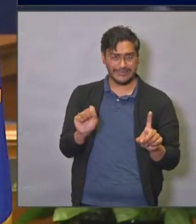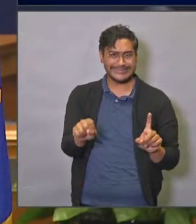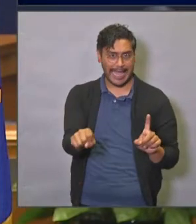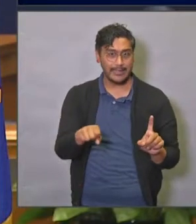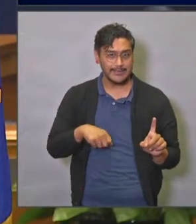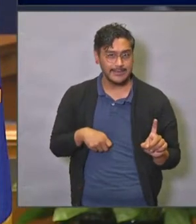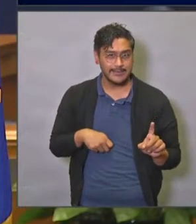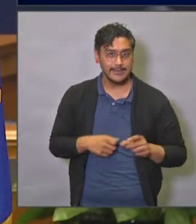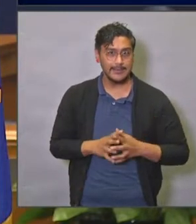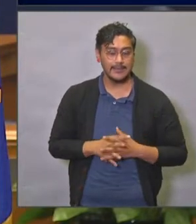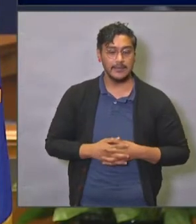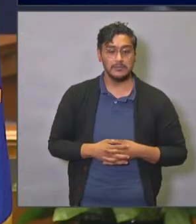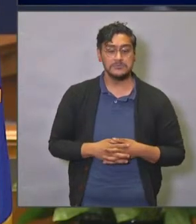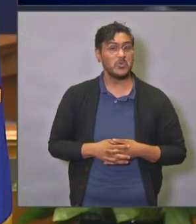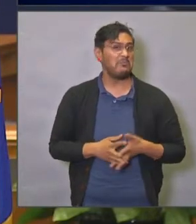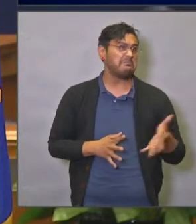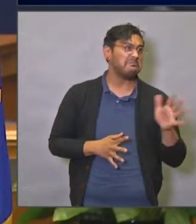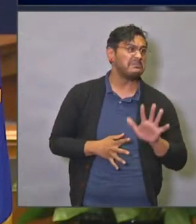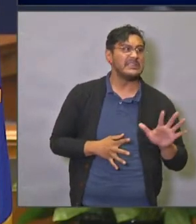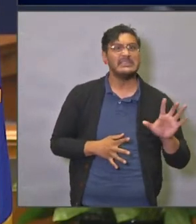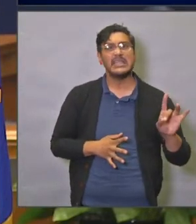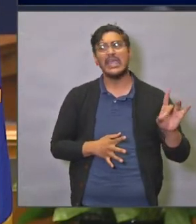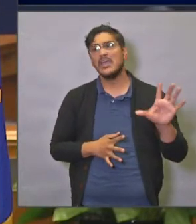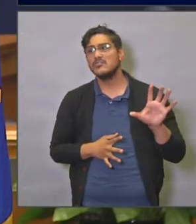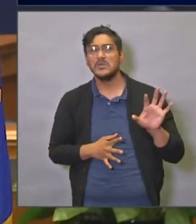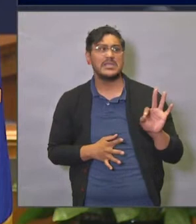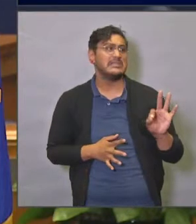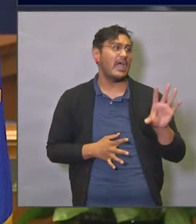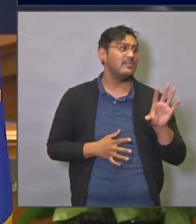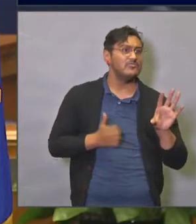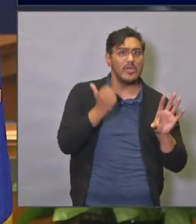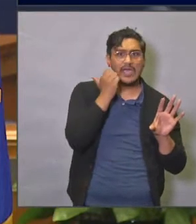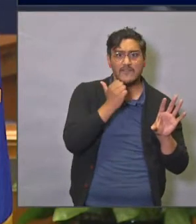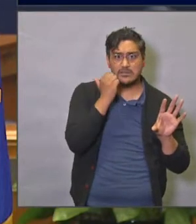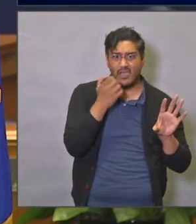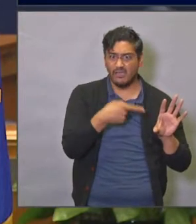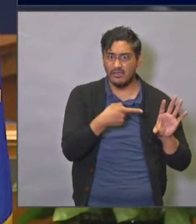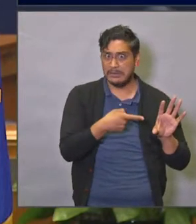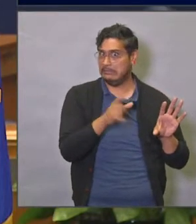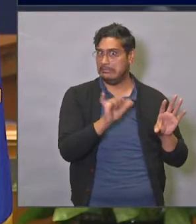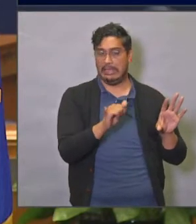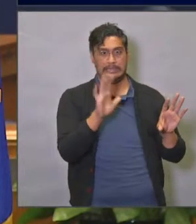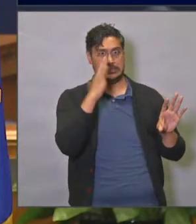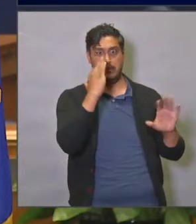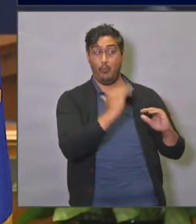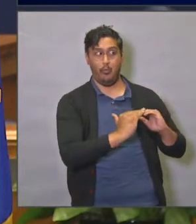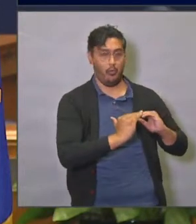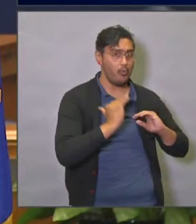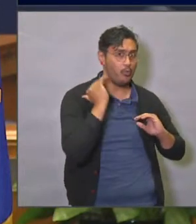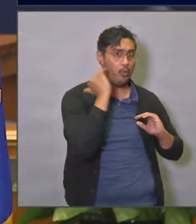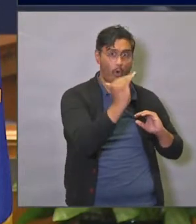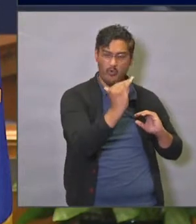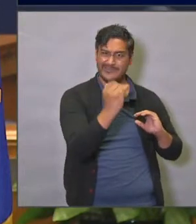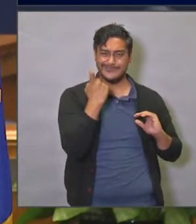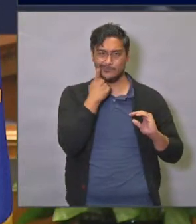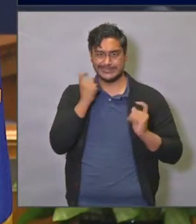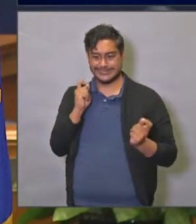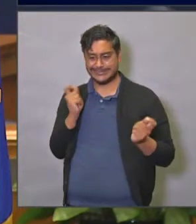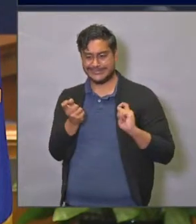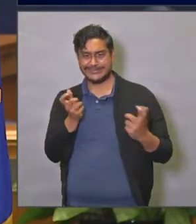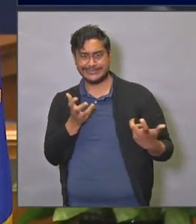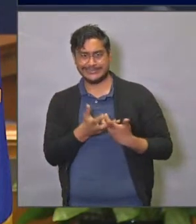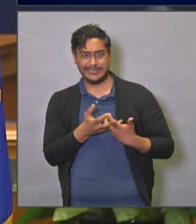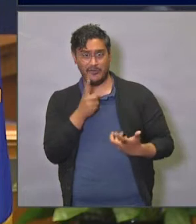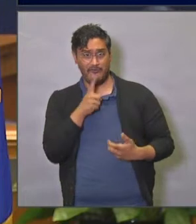were seeing, 800, 900 cases a day, which seems like it would be over the threshold, with the adjustment that really accounts for